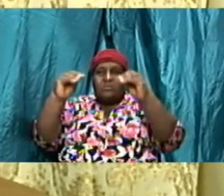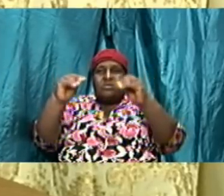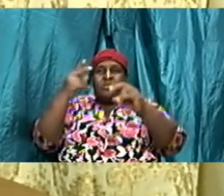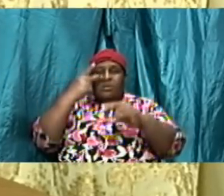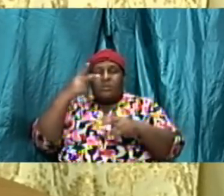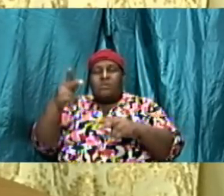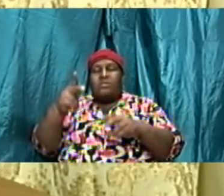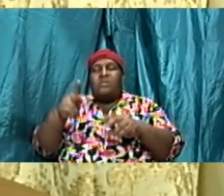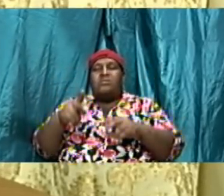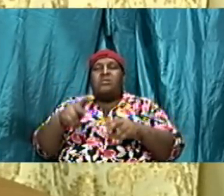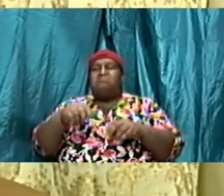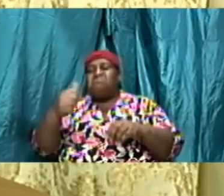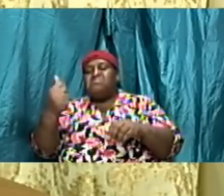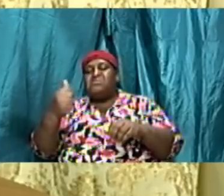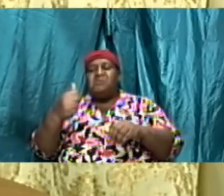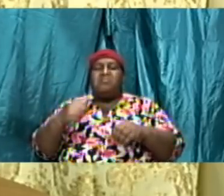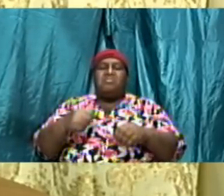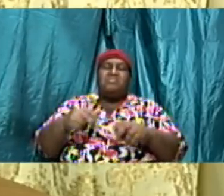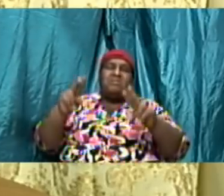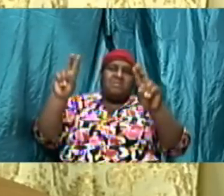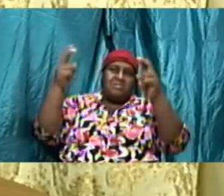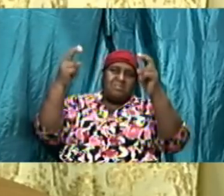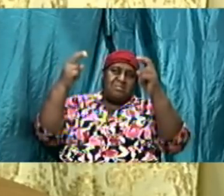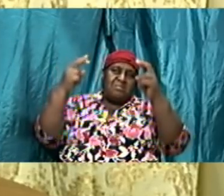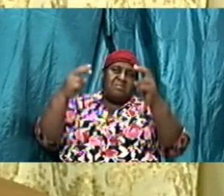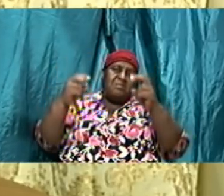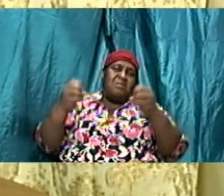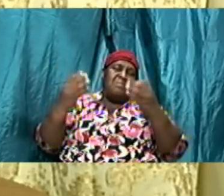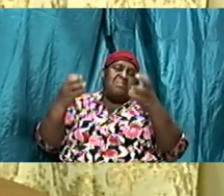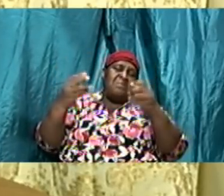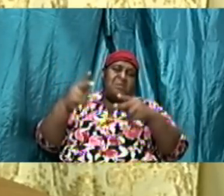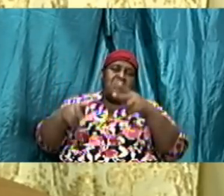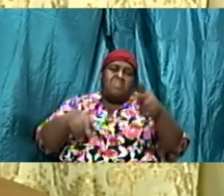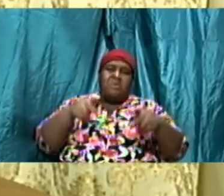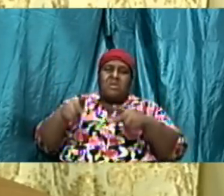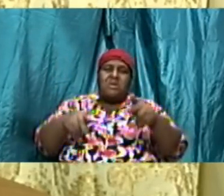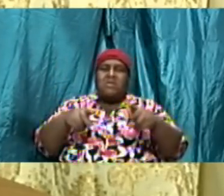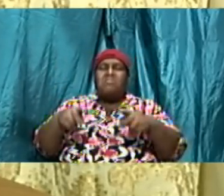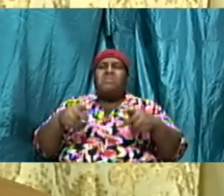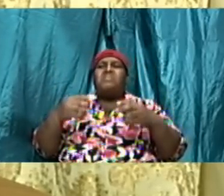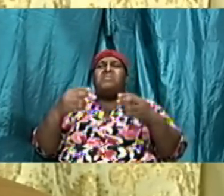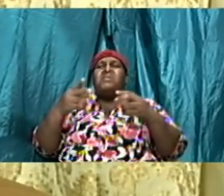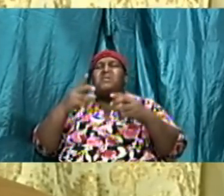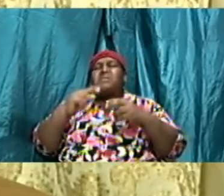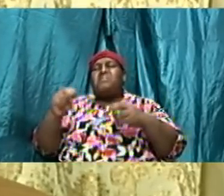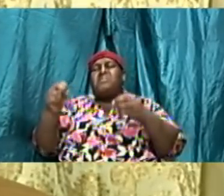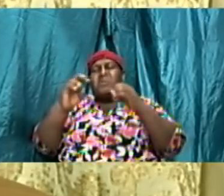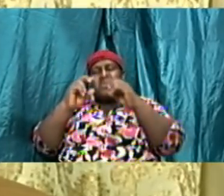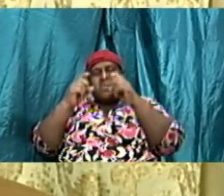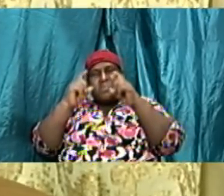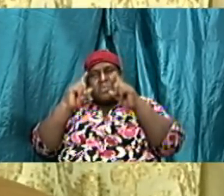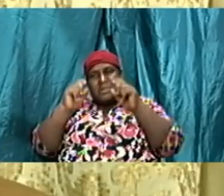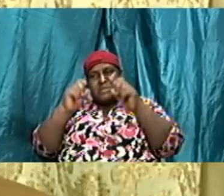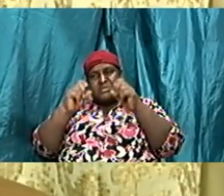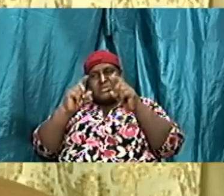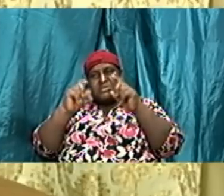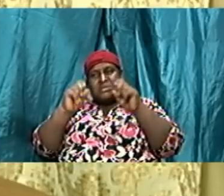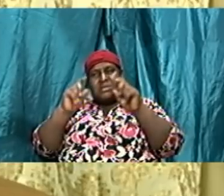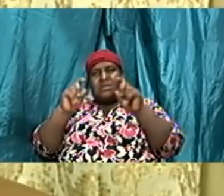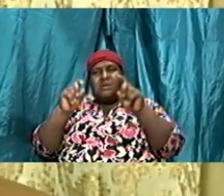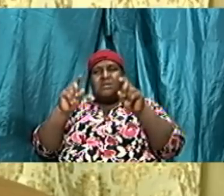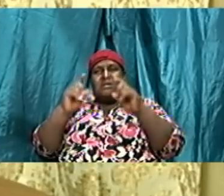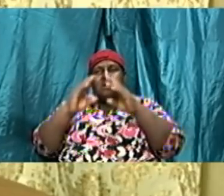have issues with. A lot of people over the years have been questioning the whole topic of